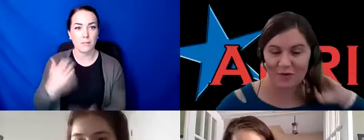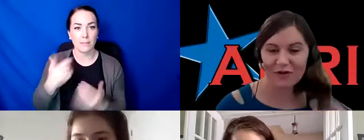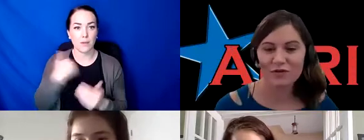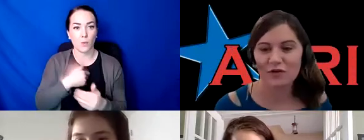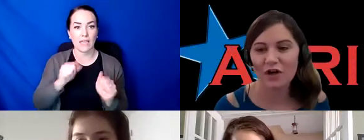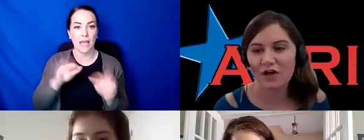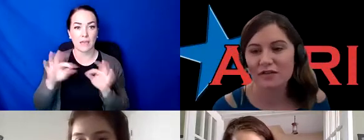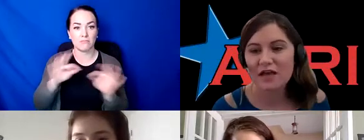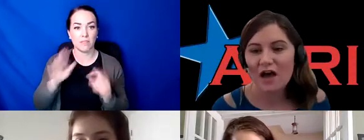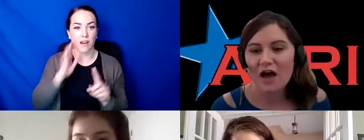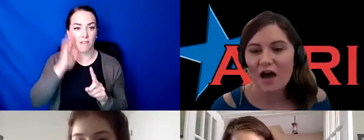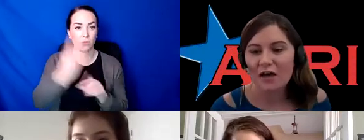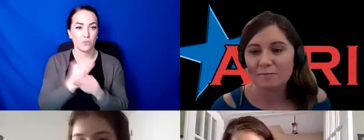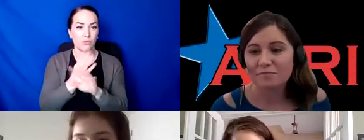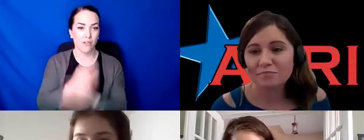on one of our future calls.